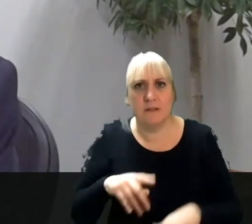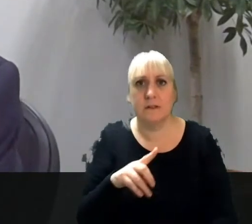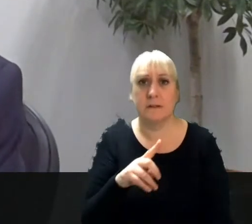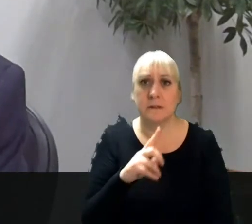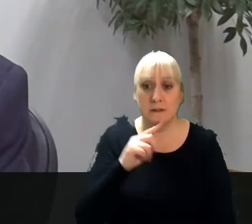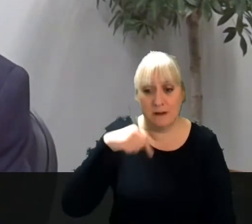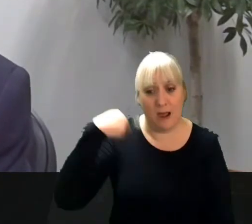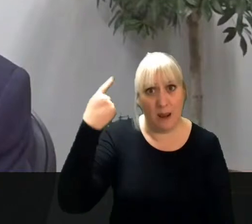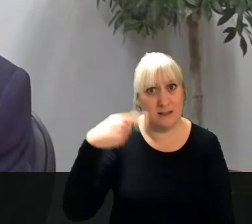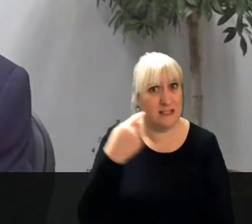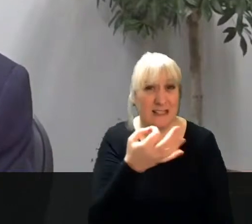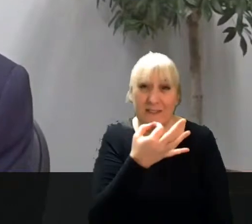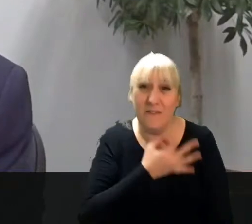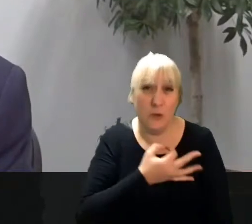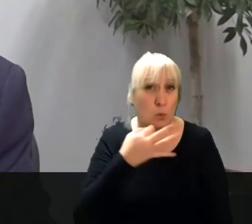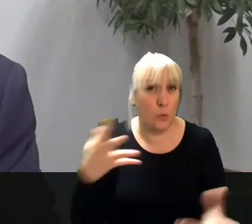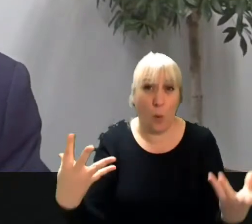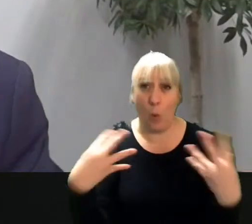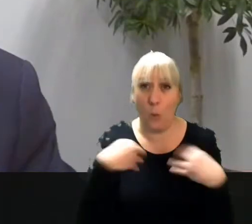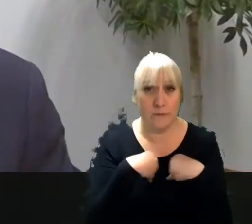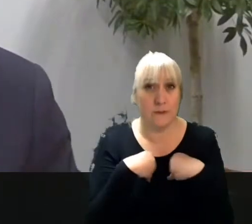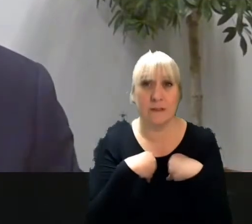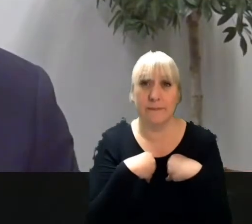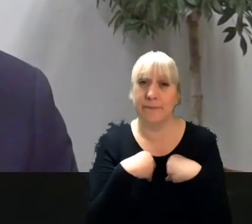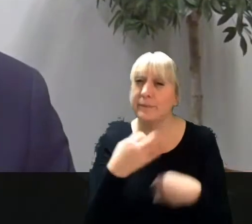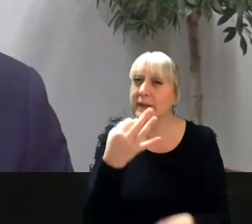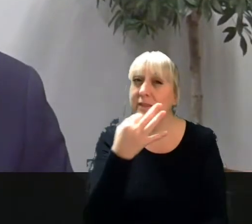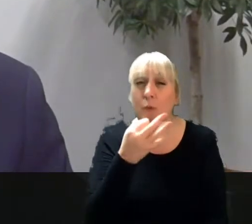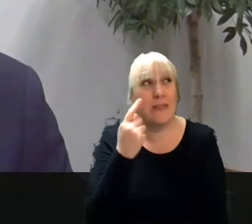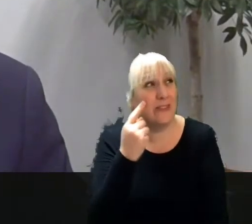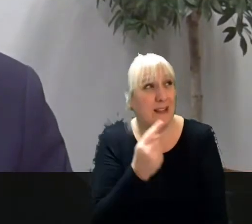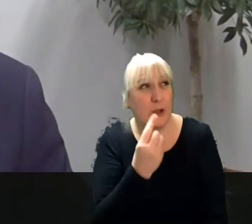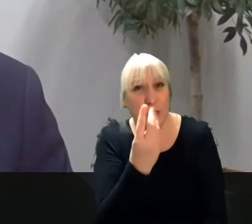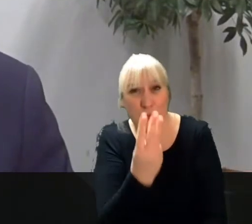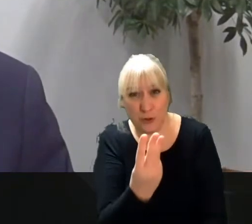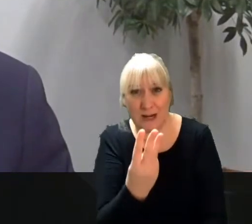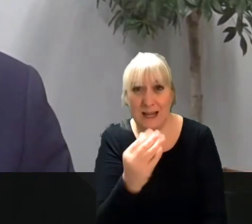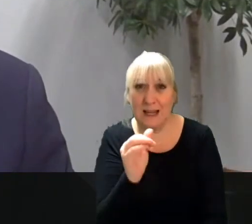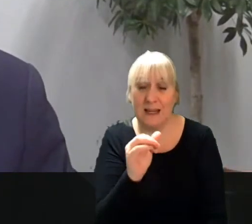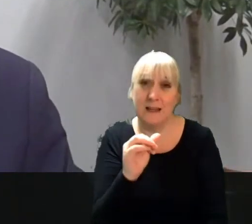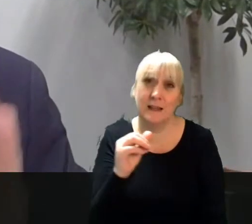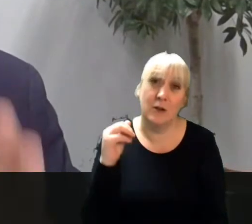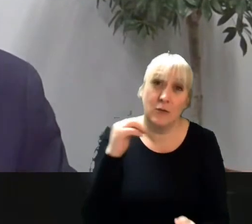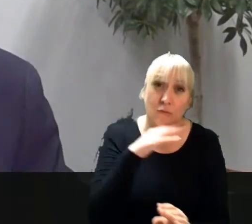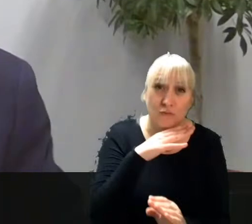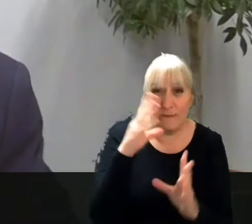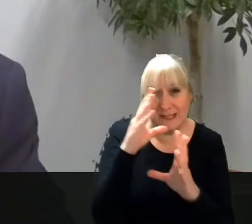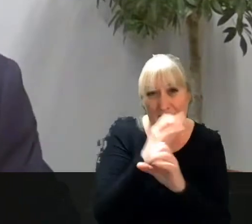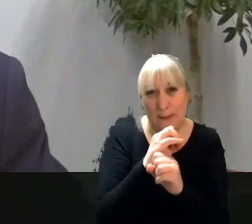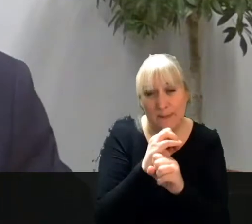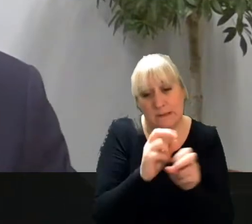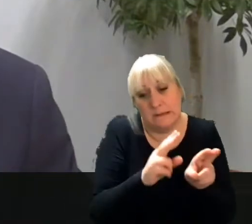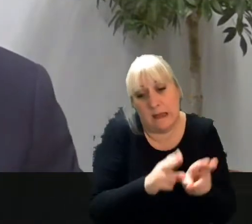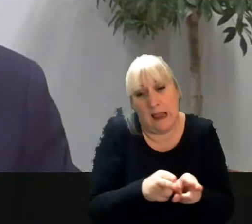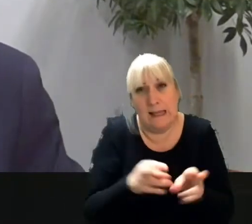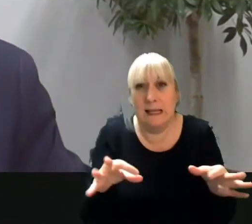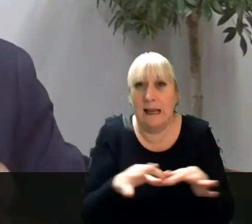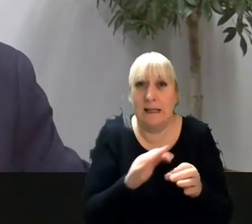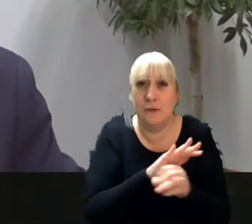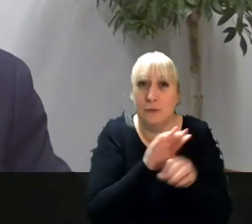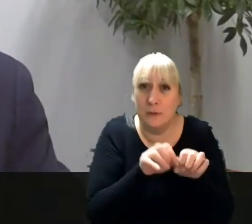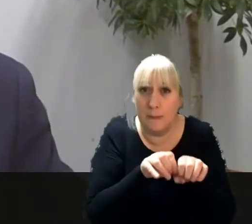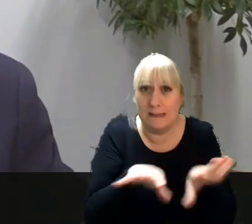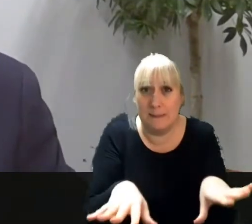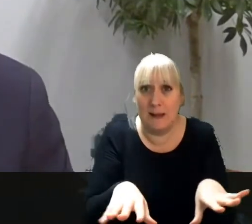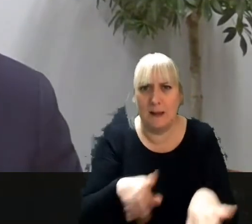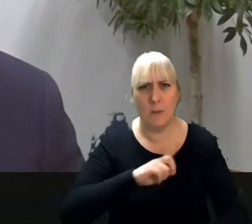who were rough sleepers, and very few rough sleepers. I think 3, unfortunately, lost their lives because of the pandemic, because of our Everyone In policy. The government gave us